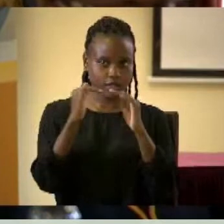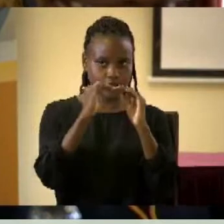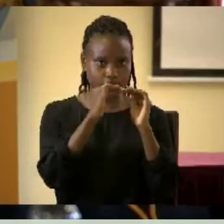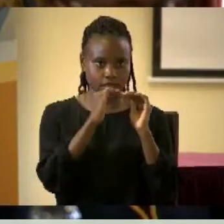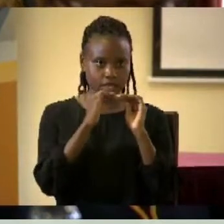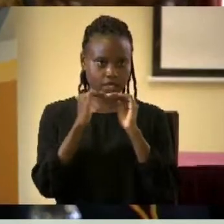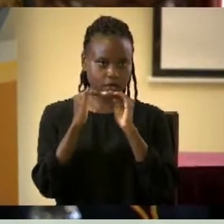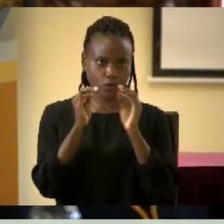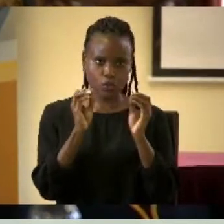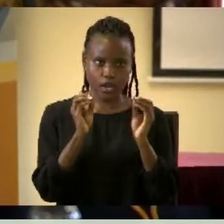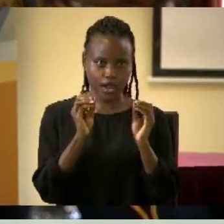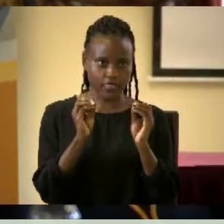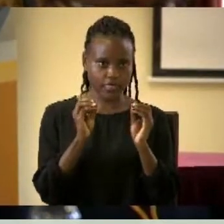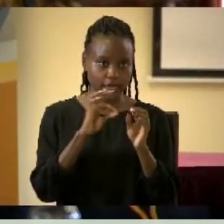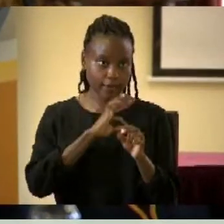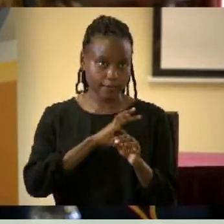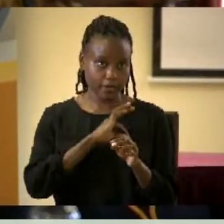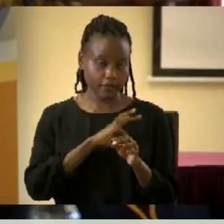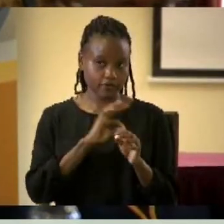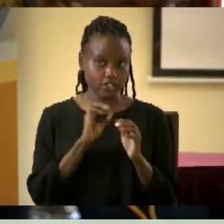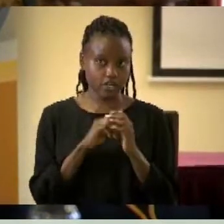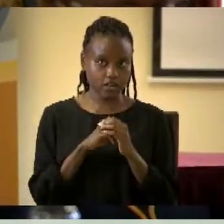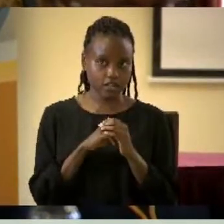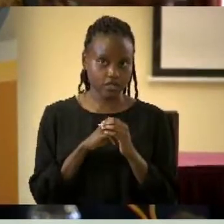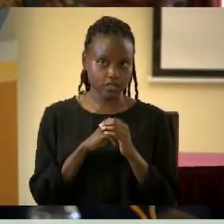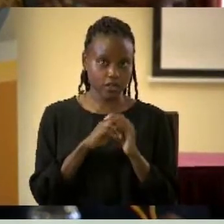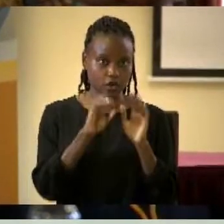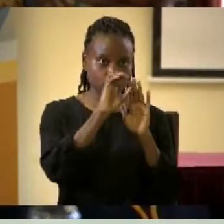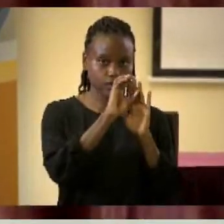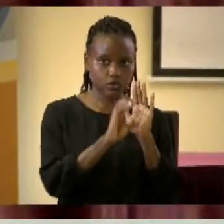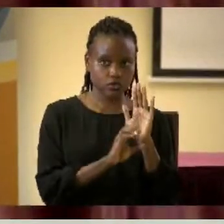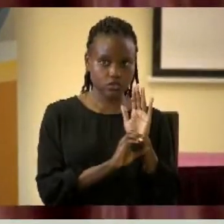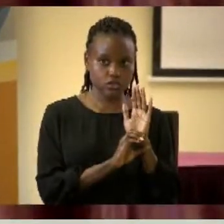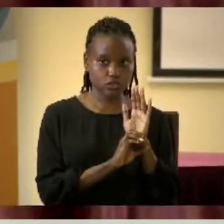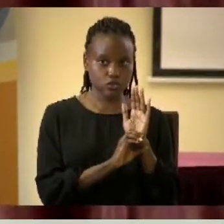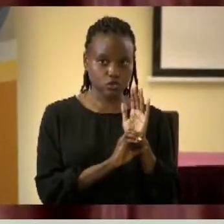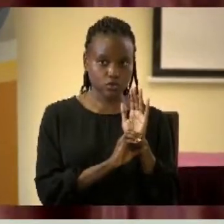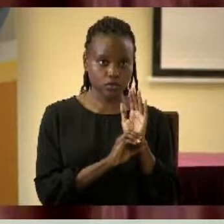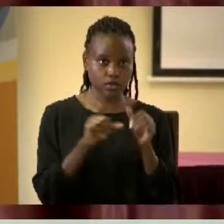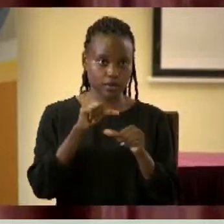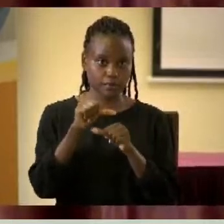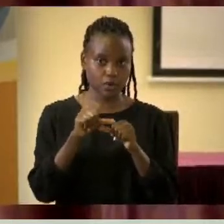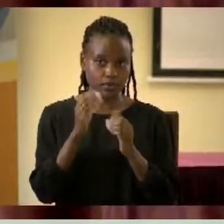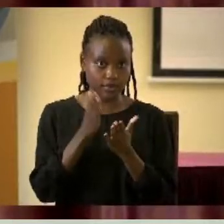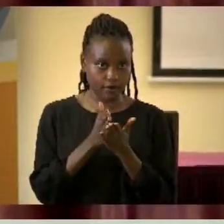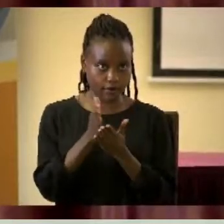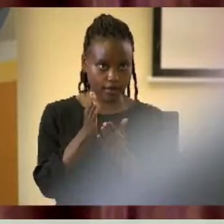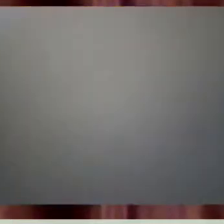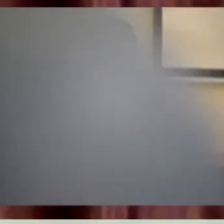beneficiary of the Constitution in terms of the rights provided in the Constitution.